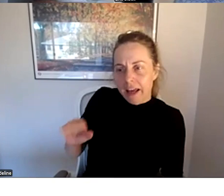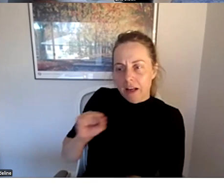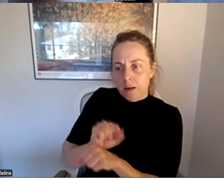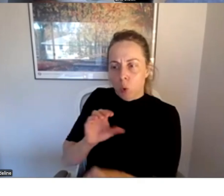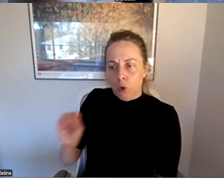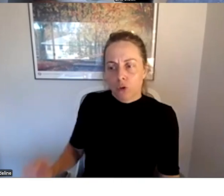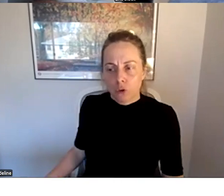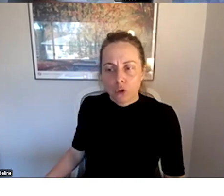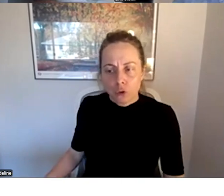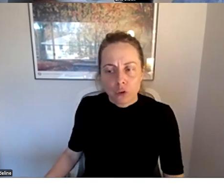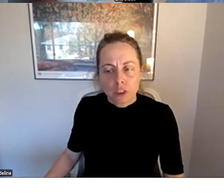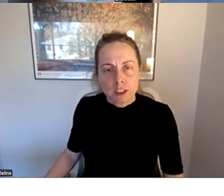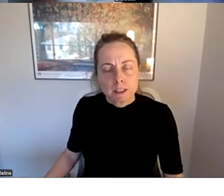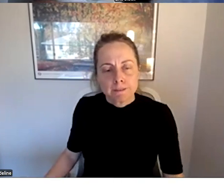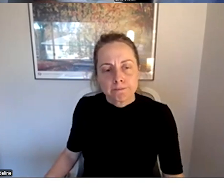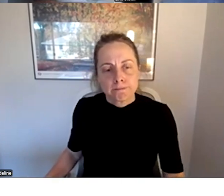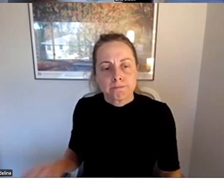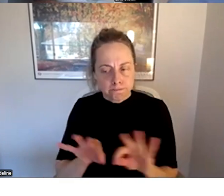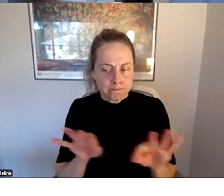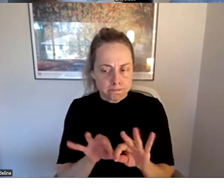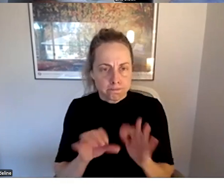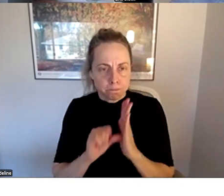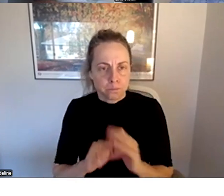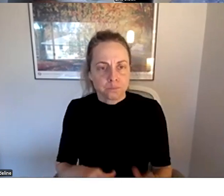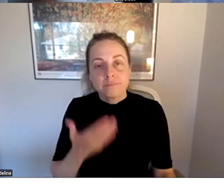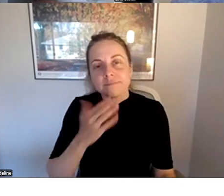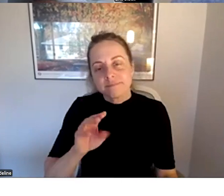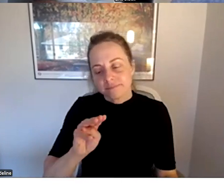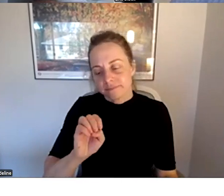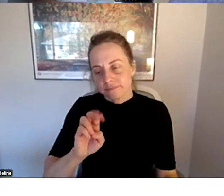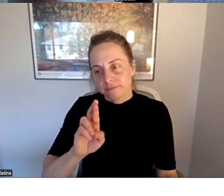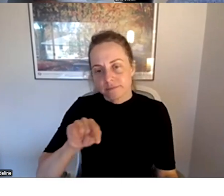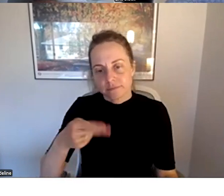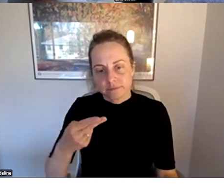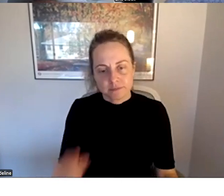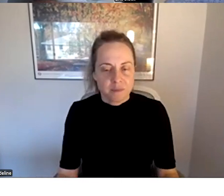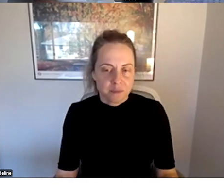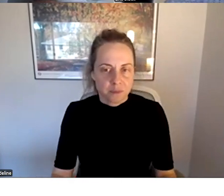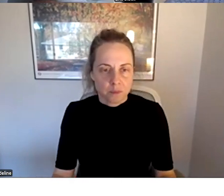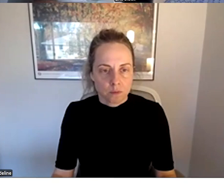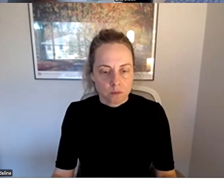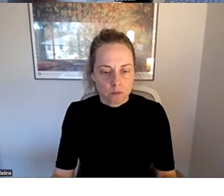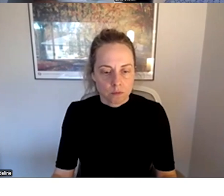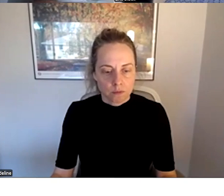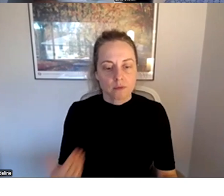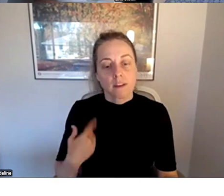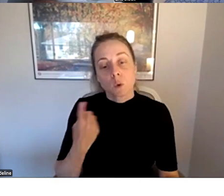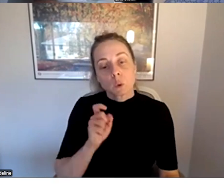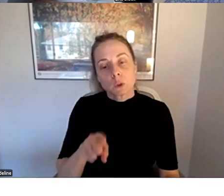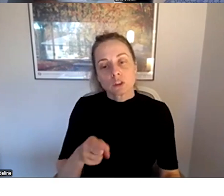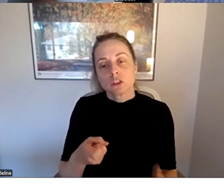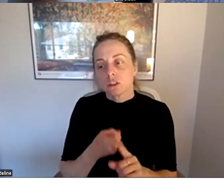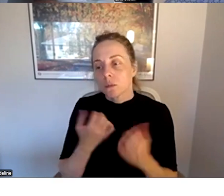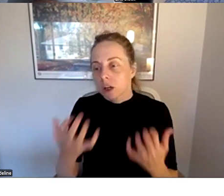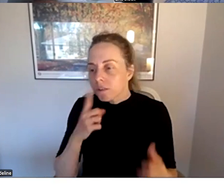is really important. Thank you, Meredith. Very well said. Yeah. We have a question from the audience for